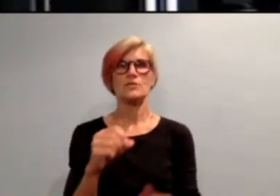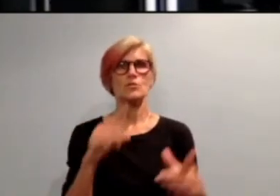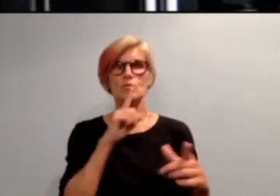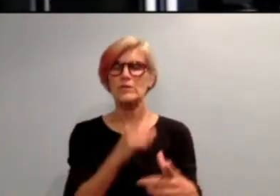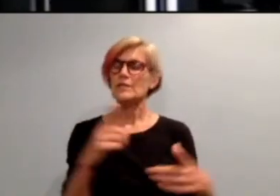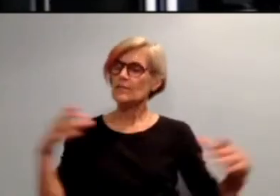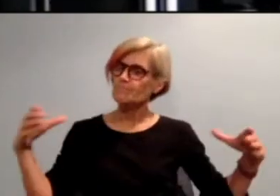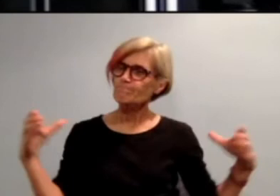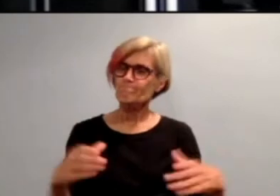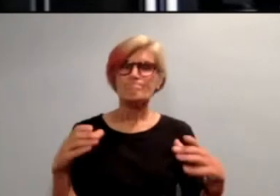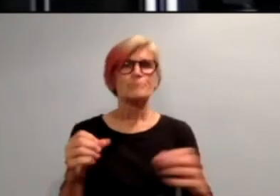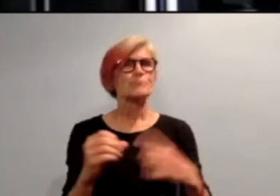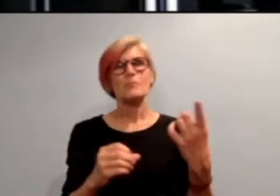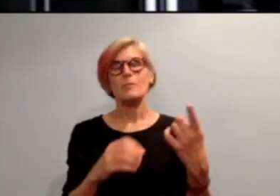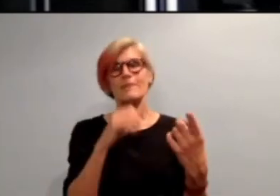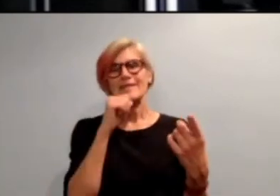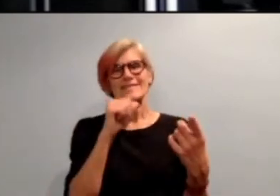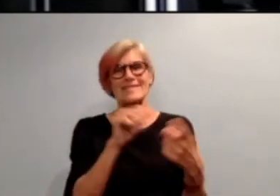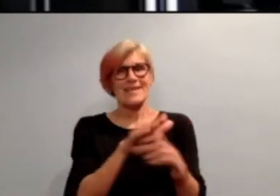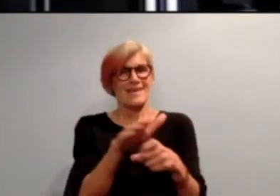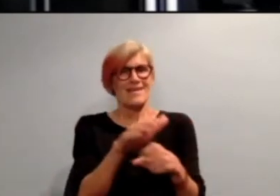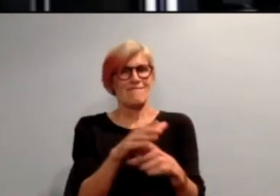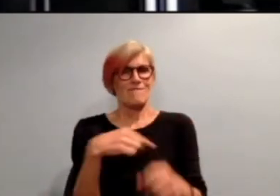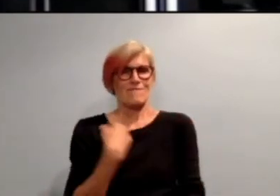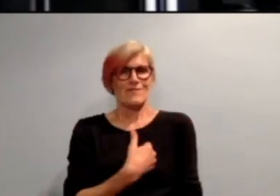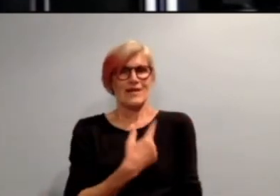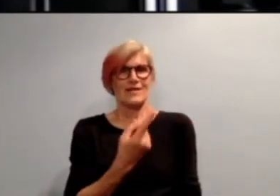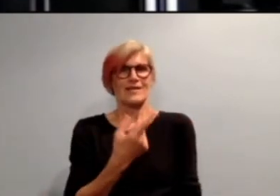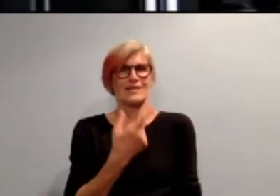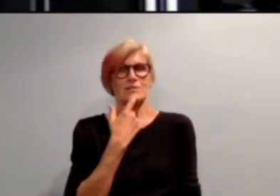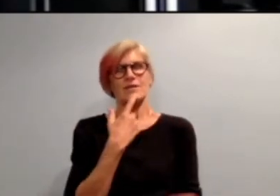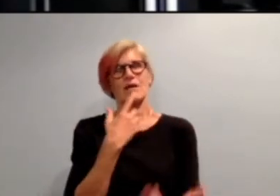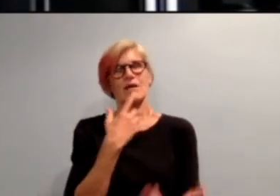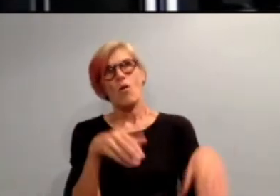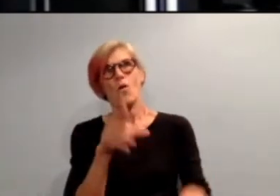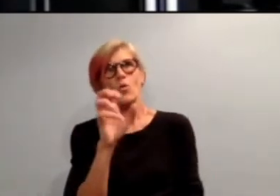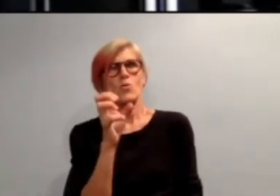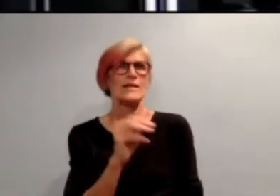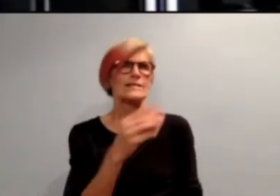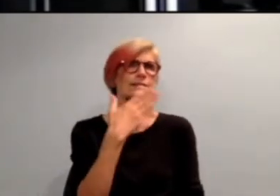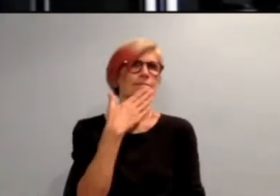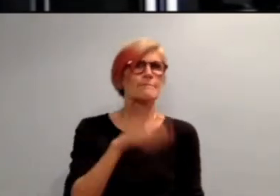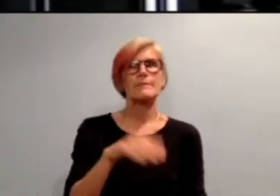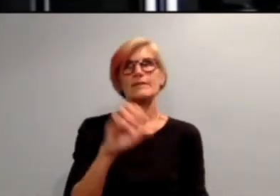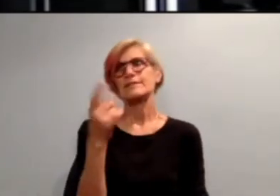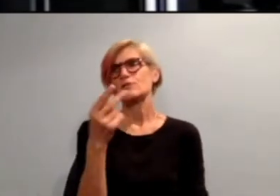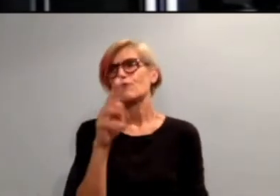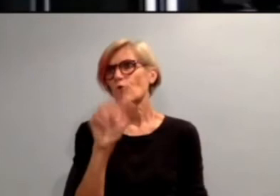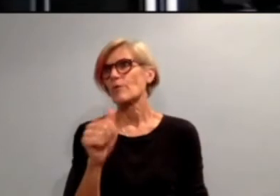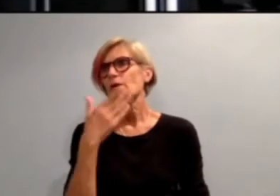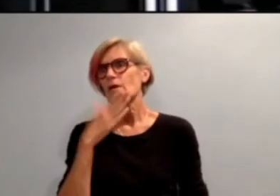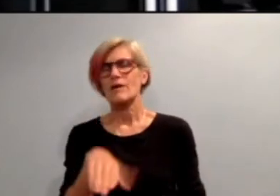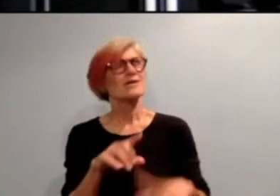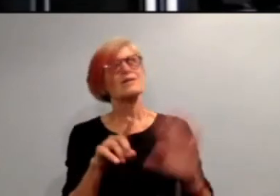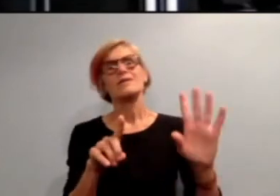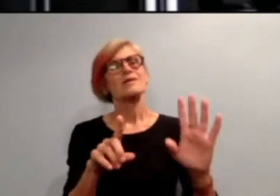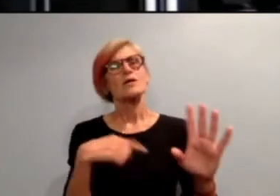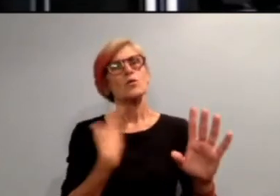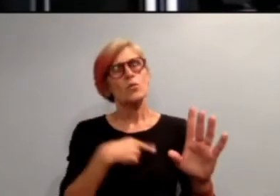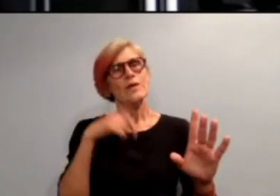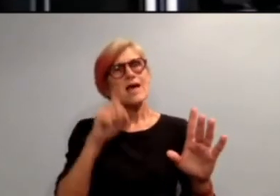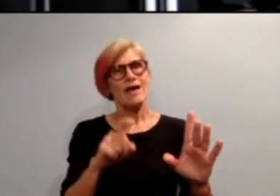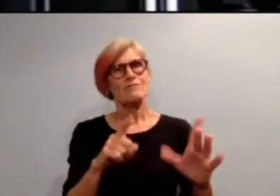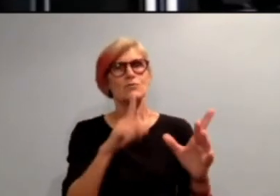together. It's not simply enough for us to disavow racism, xenophobia, and/or violence, but we have to speak